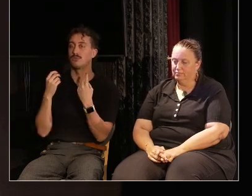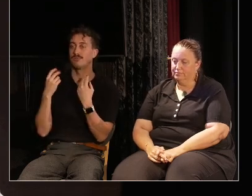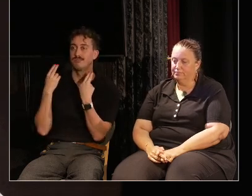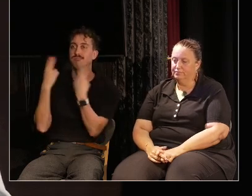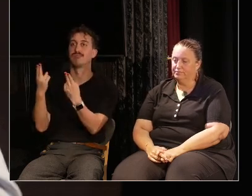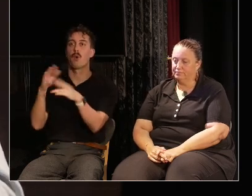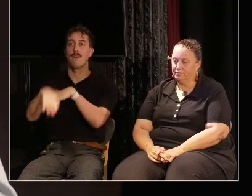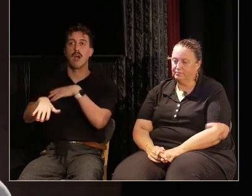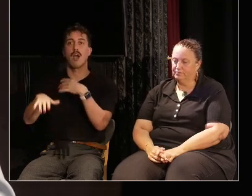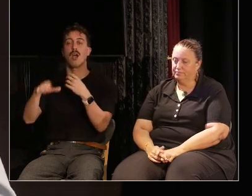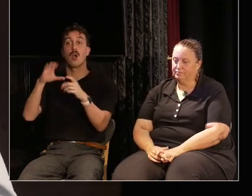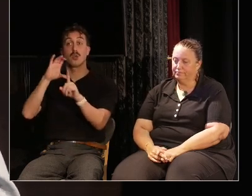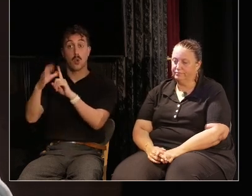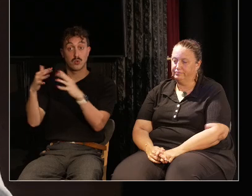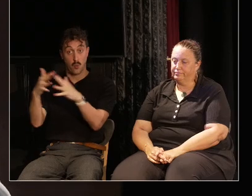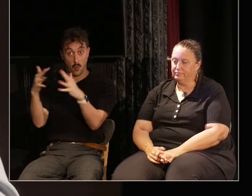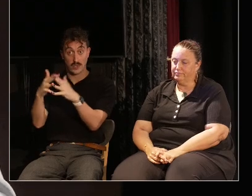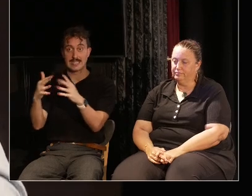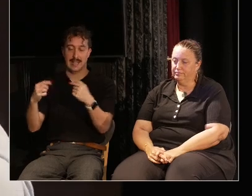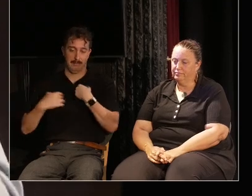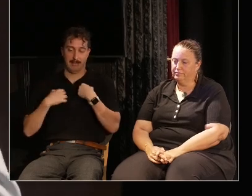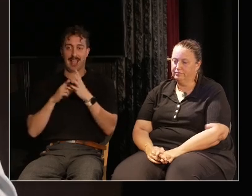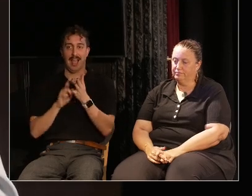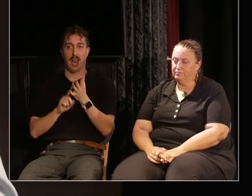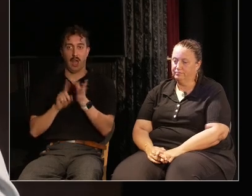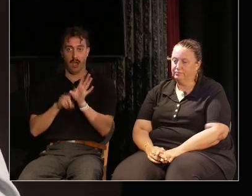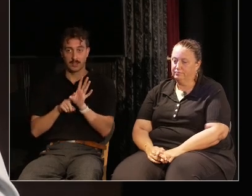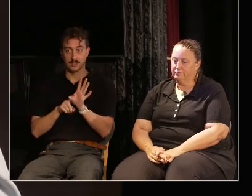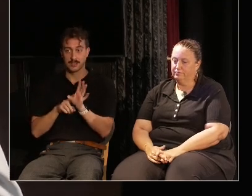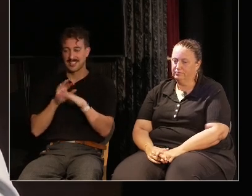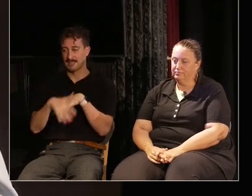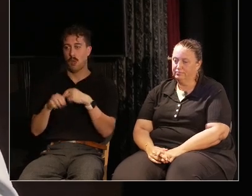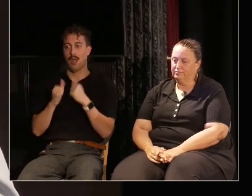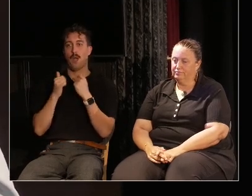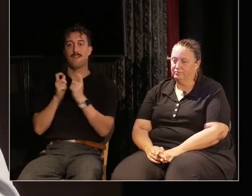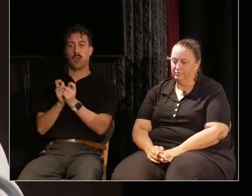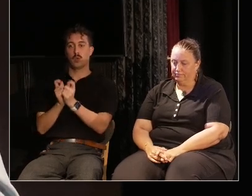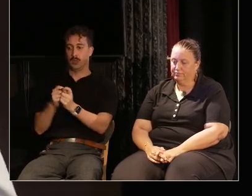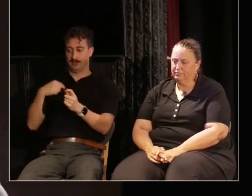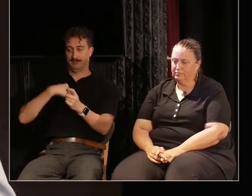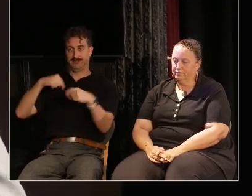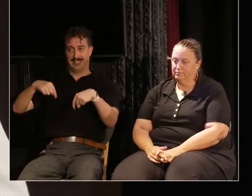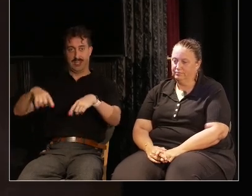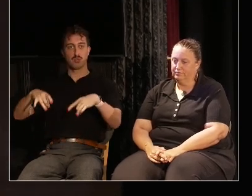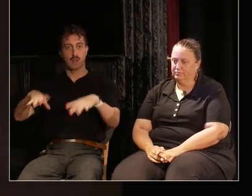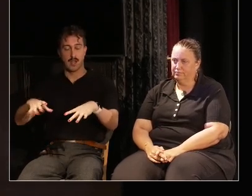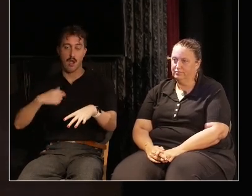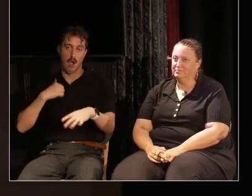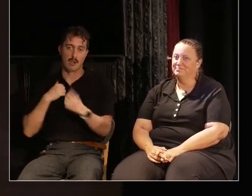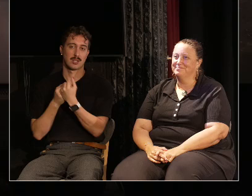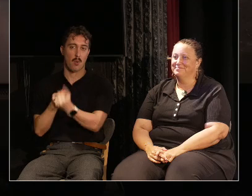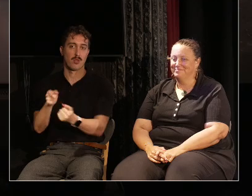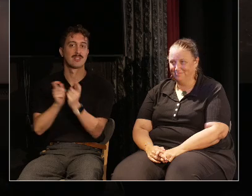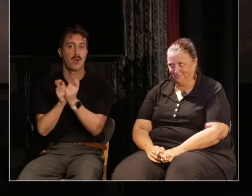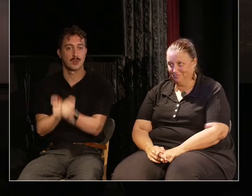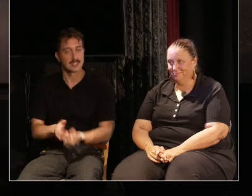ally, that's what I will do, because it's just important about the values of our country and making sure that we continue to stand up for those values. Thank